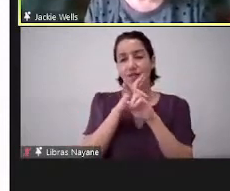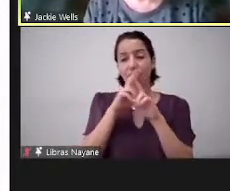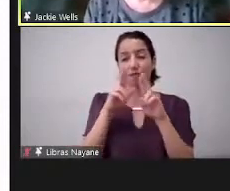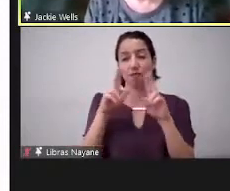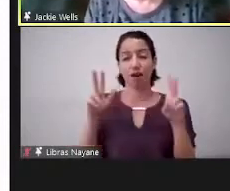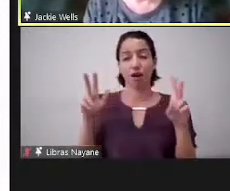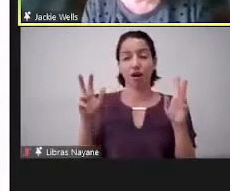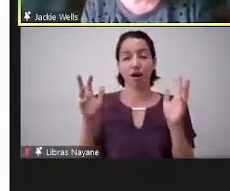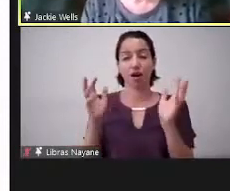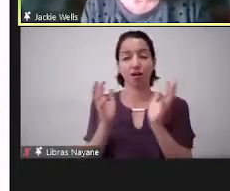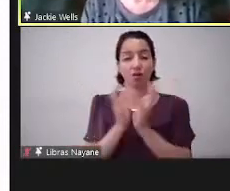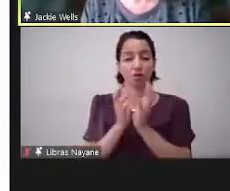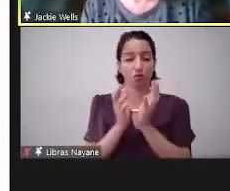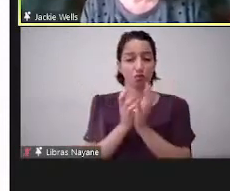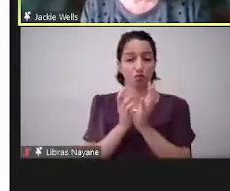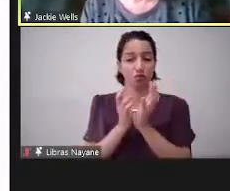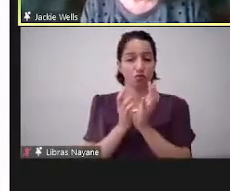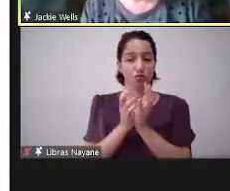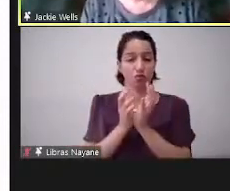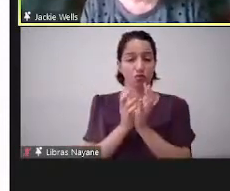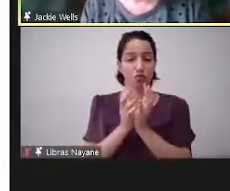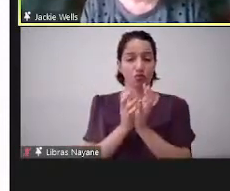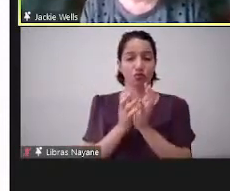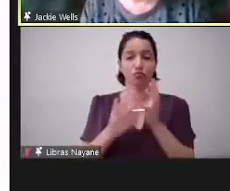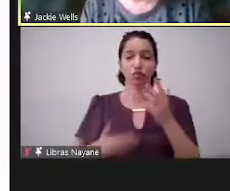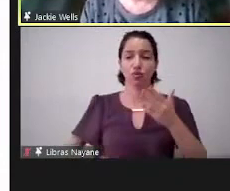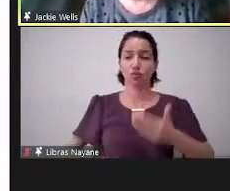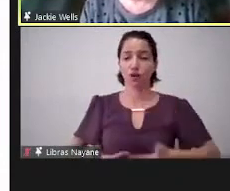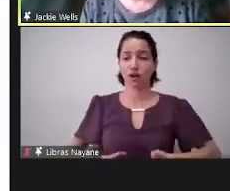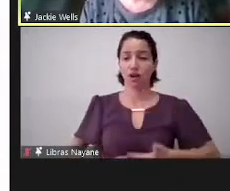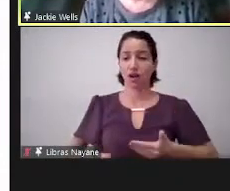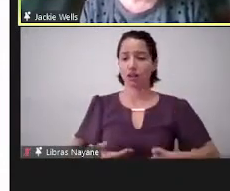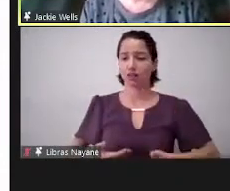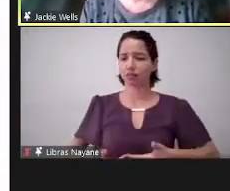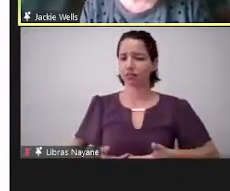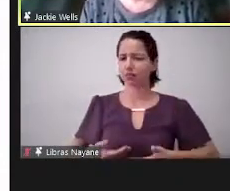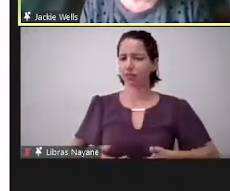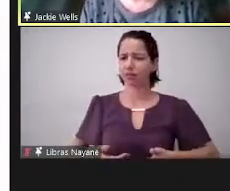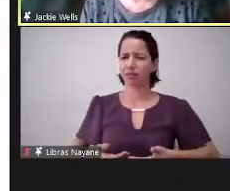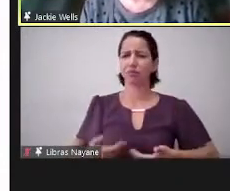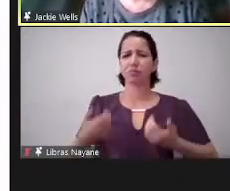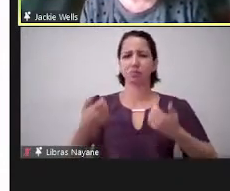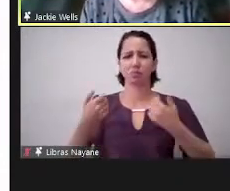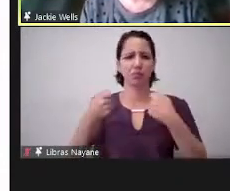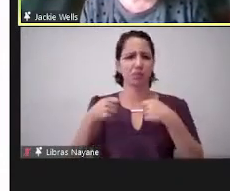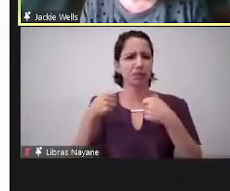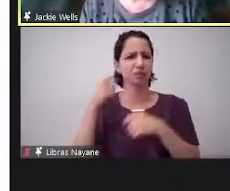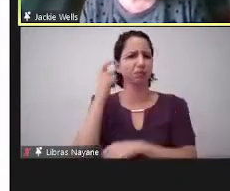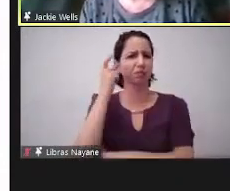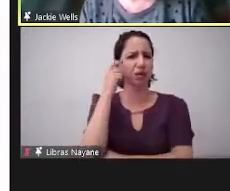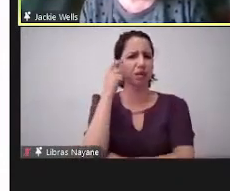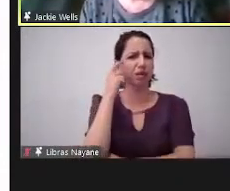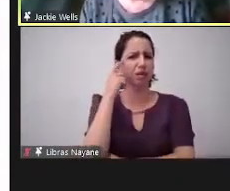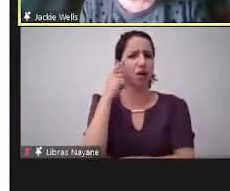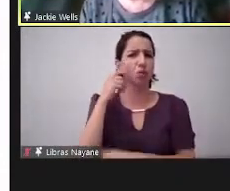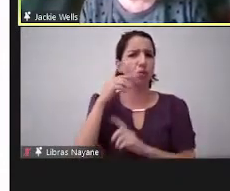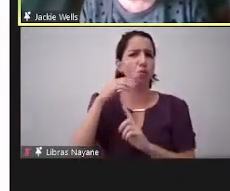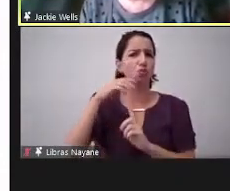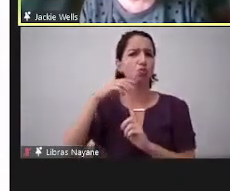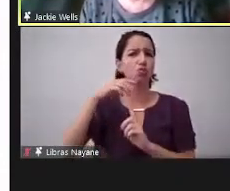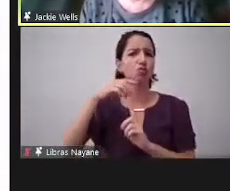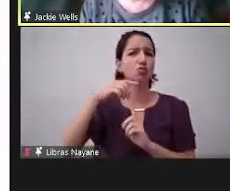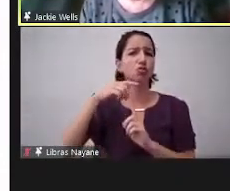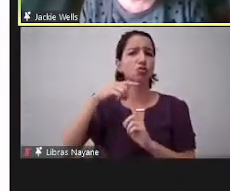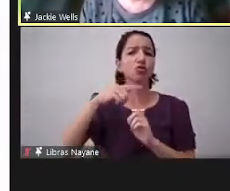should treat different types of workers in broadly the same way. Changes to pensions taxation can be complex